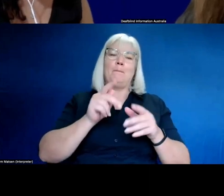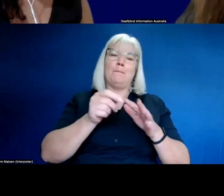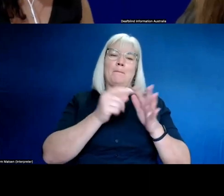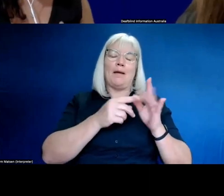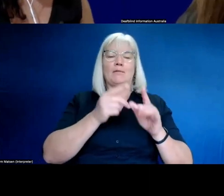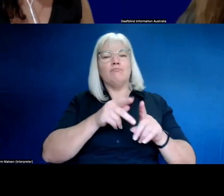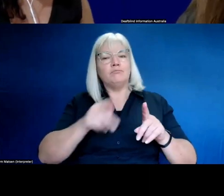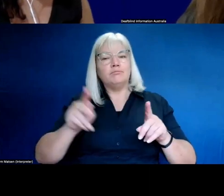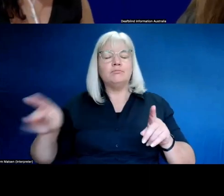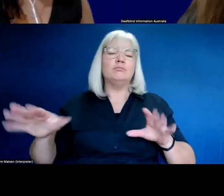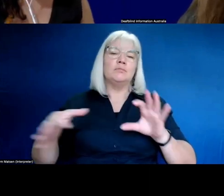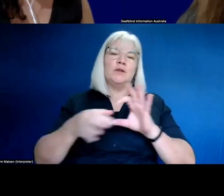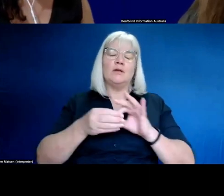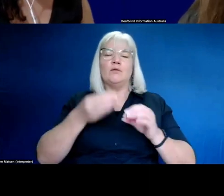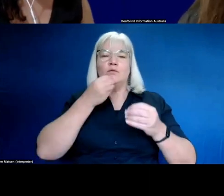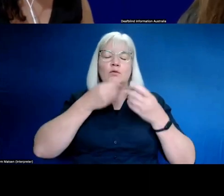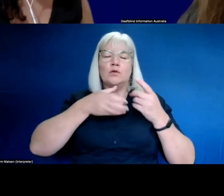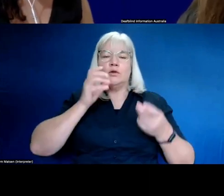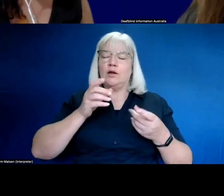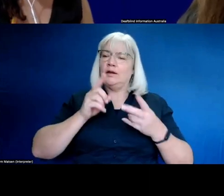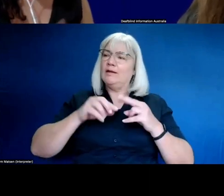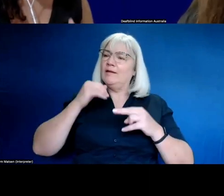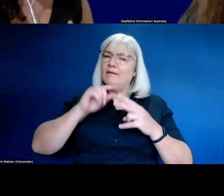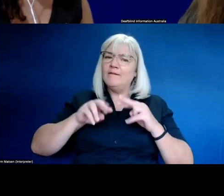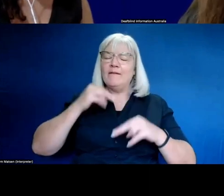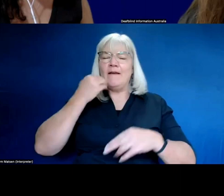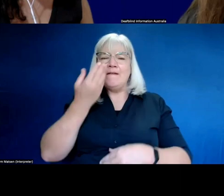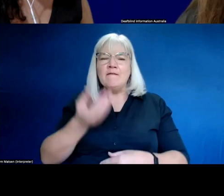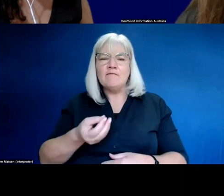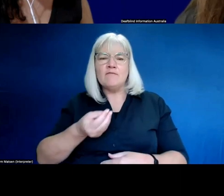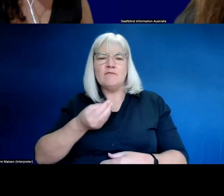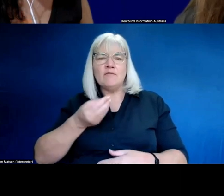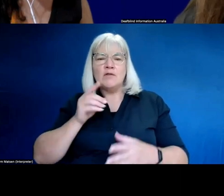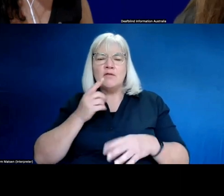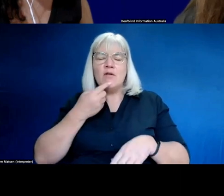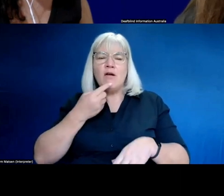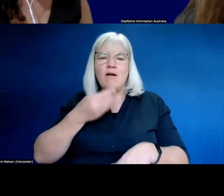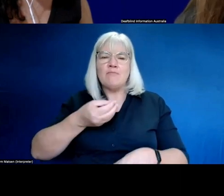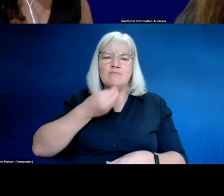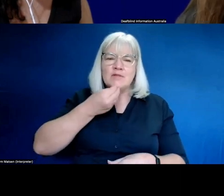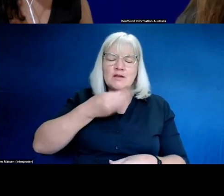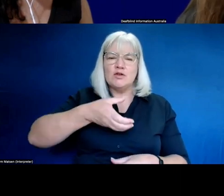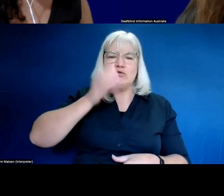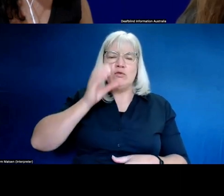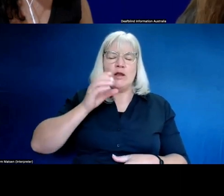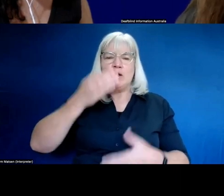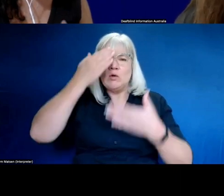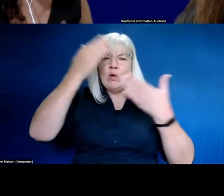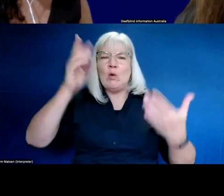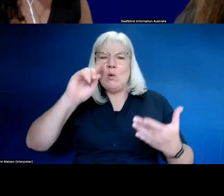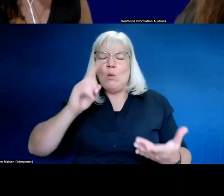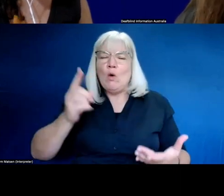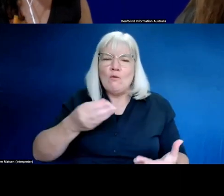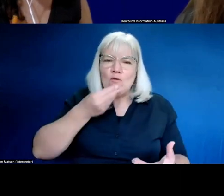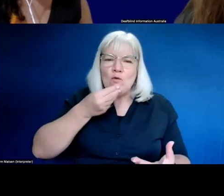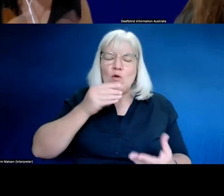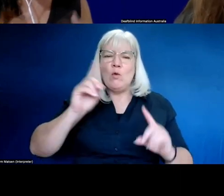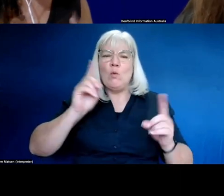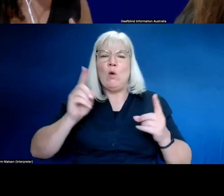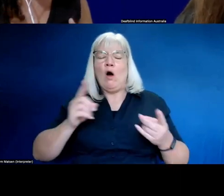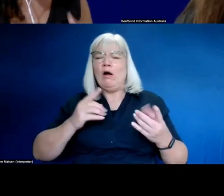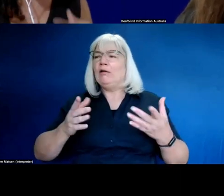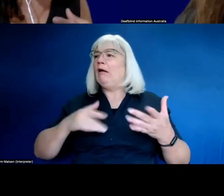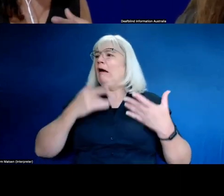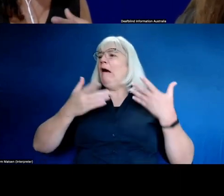coming, it's always different, and as you say, that can lead to what looks like sensory defensiveness, but it's such an easy thing to